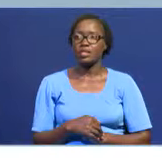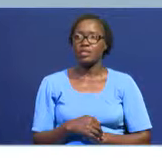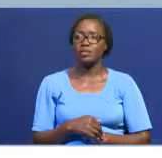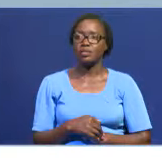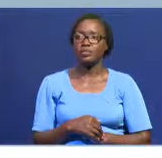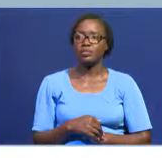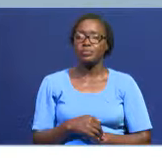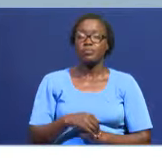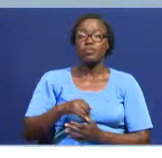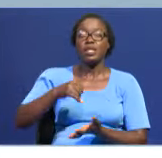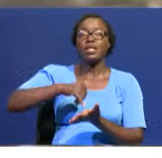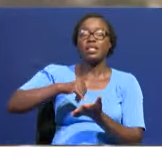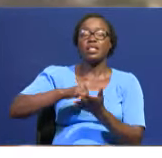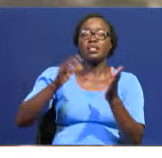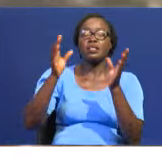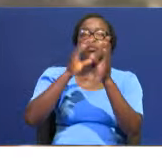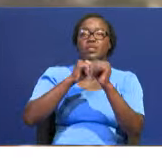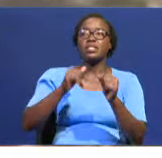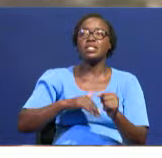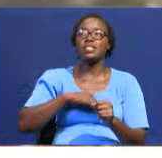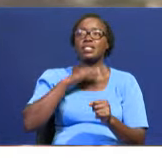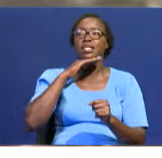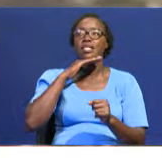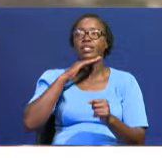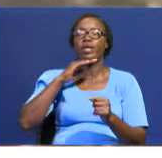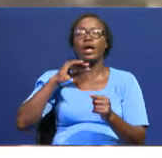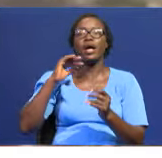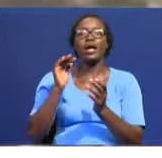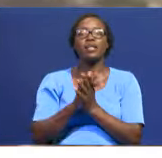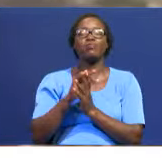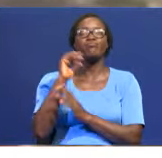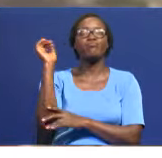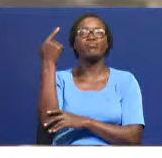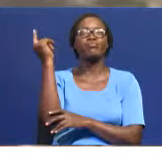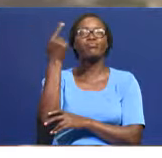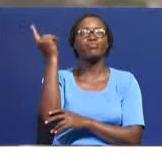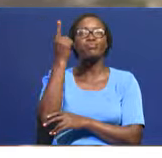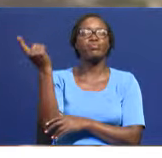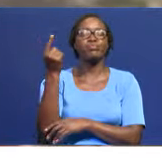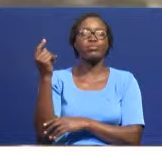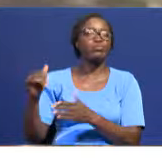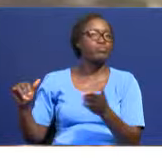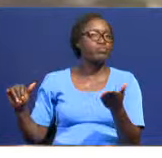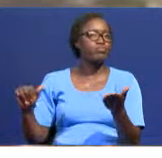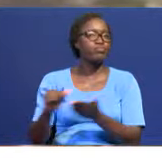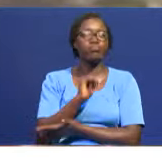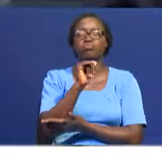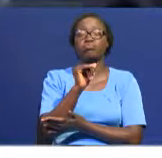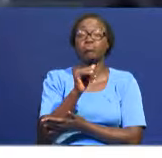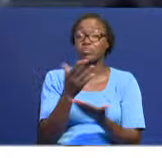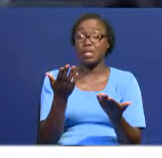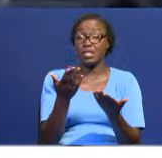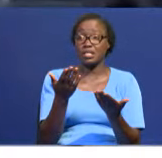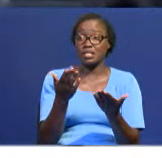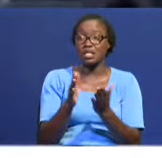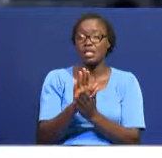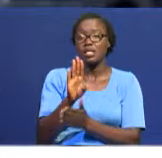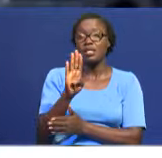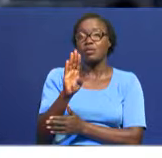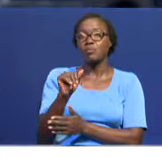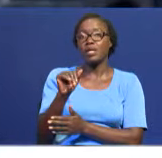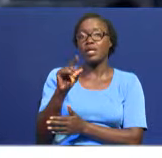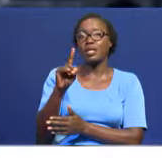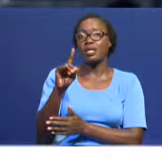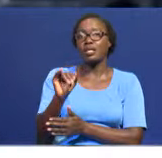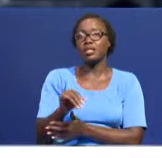Iranian President Ebrahim Raisi died in a helicopter crash near Iran's border with Azerbaijan on